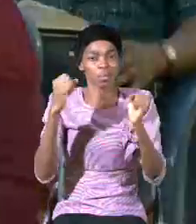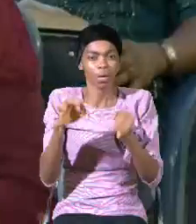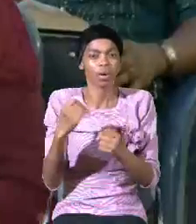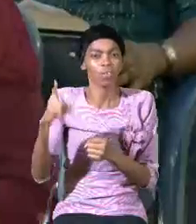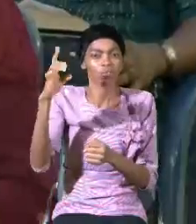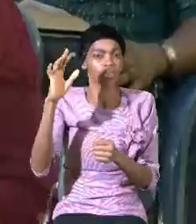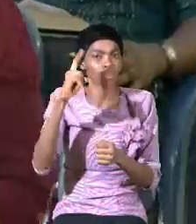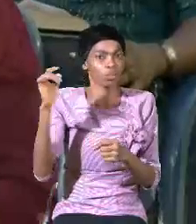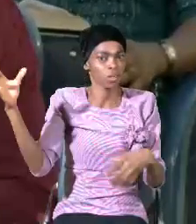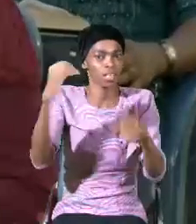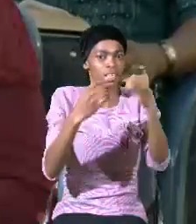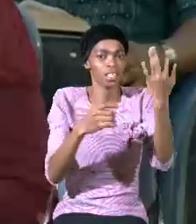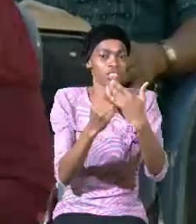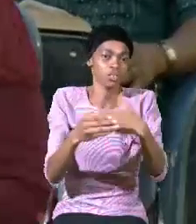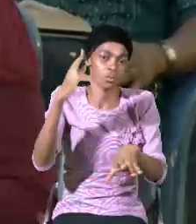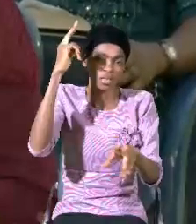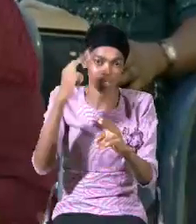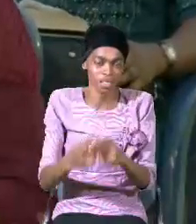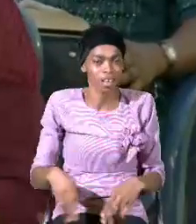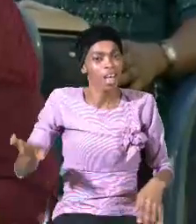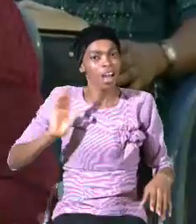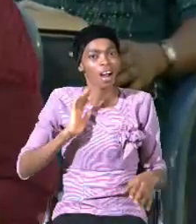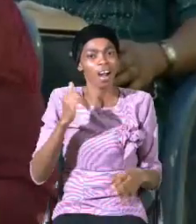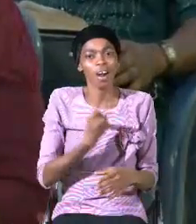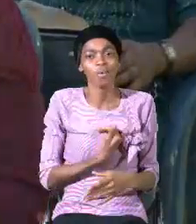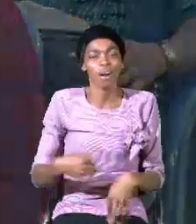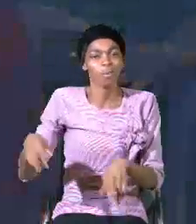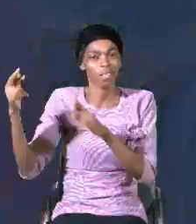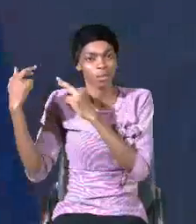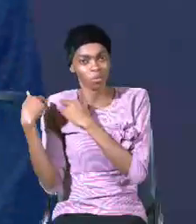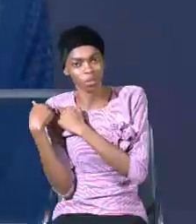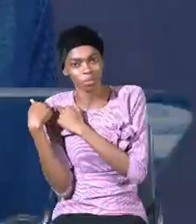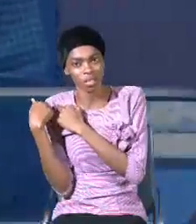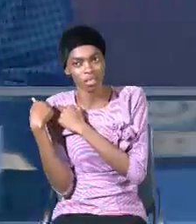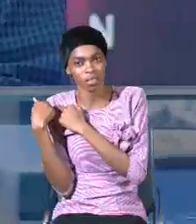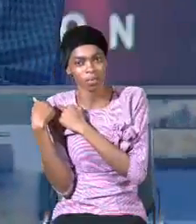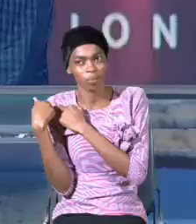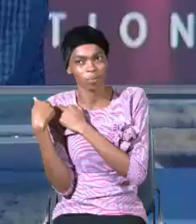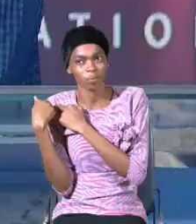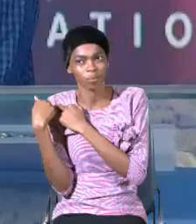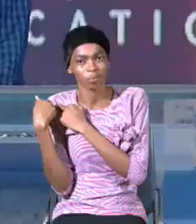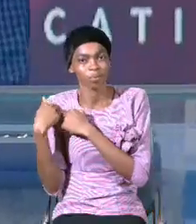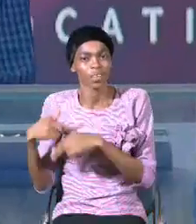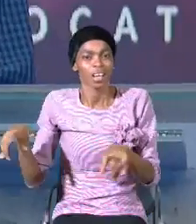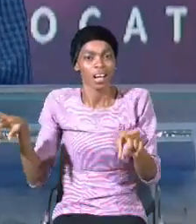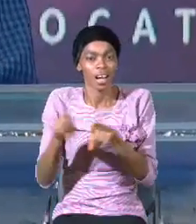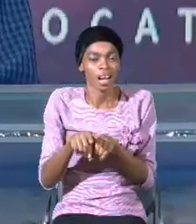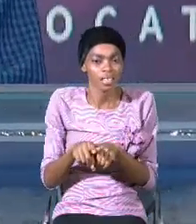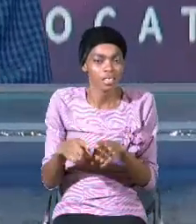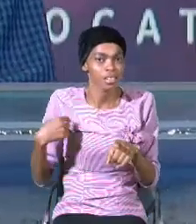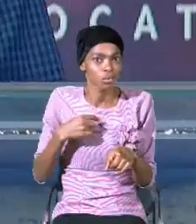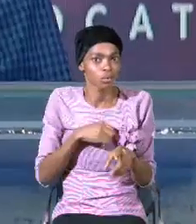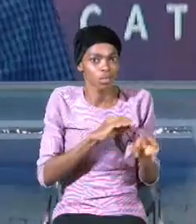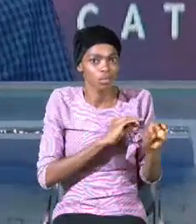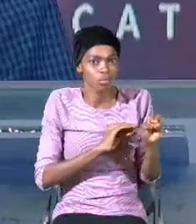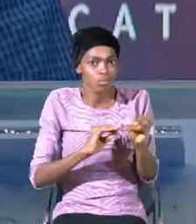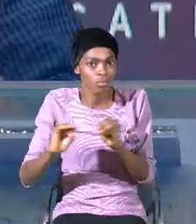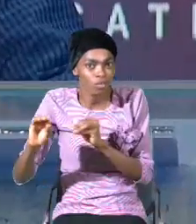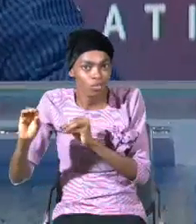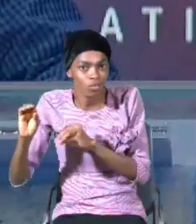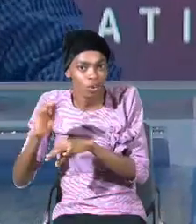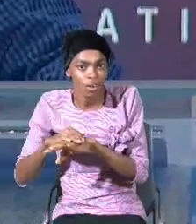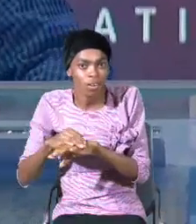there. Our responsibility as we move on and we